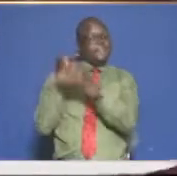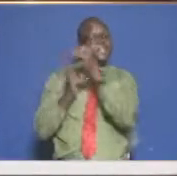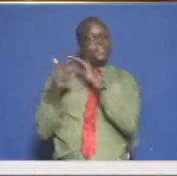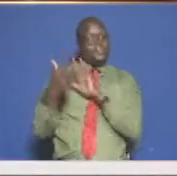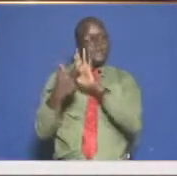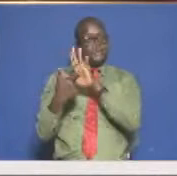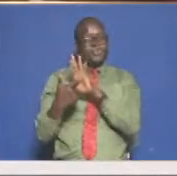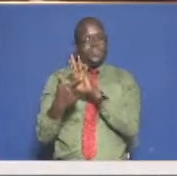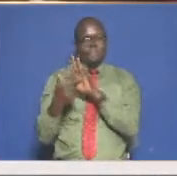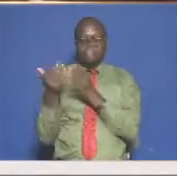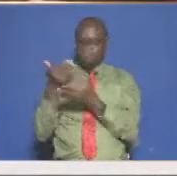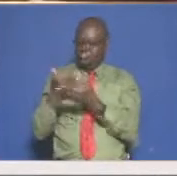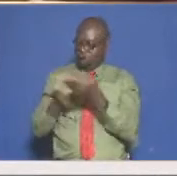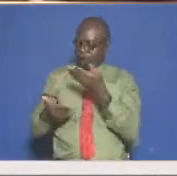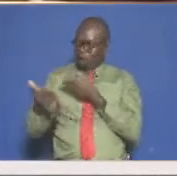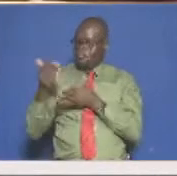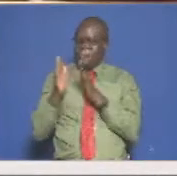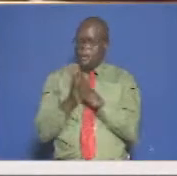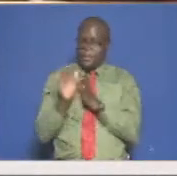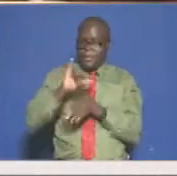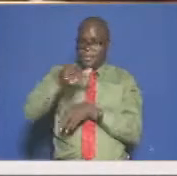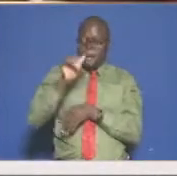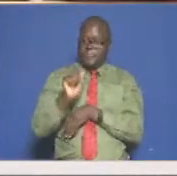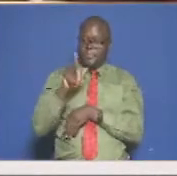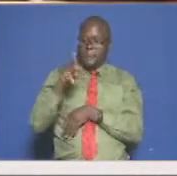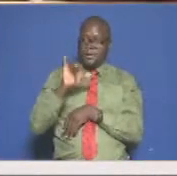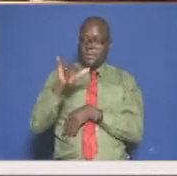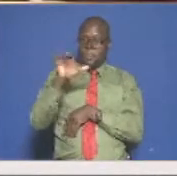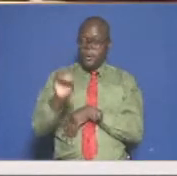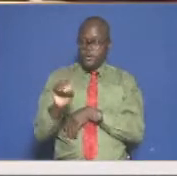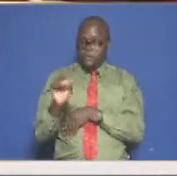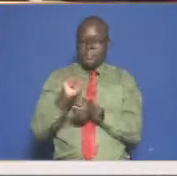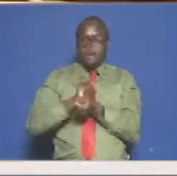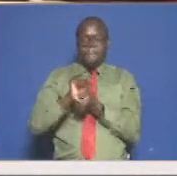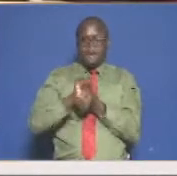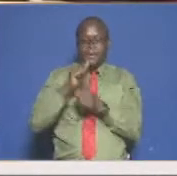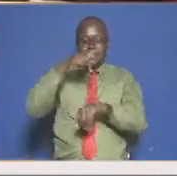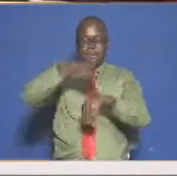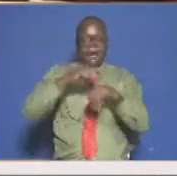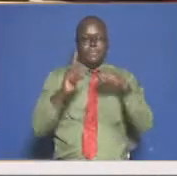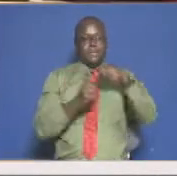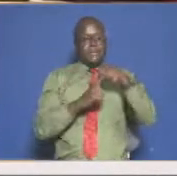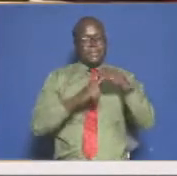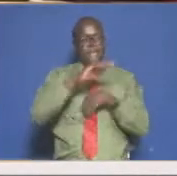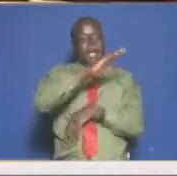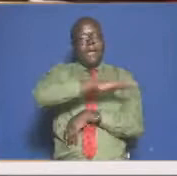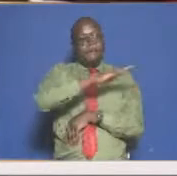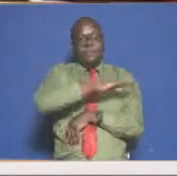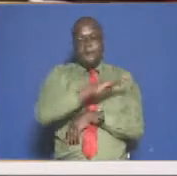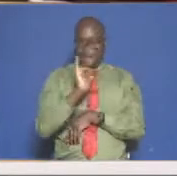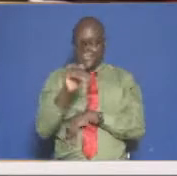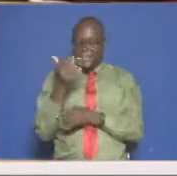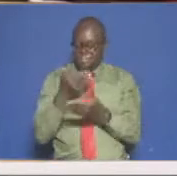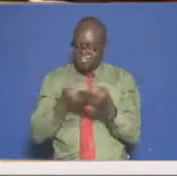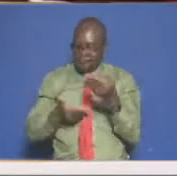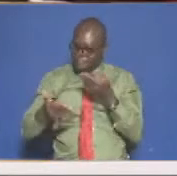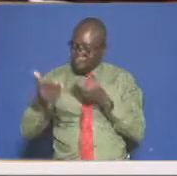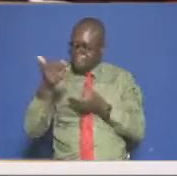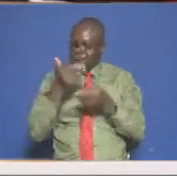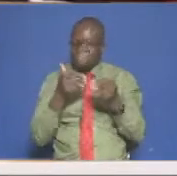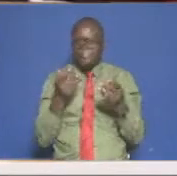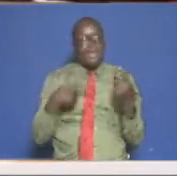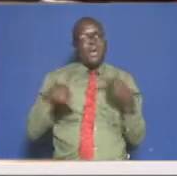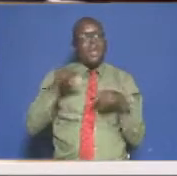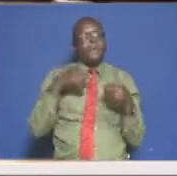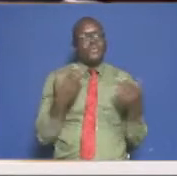at a conversation with Jakoyo Mediu on Friday at 6 p.m., and that conversation was